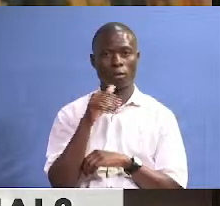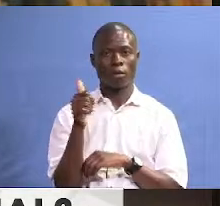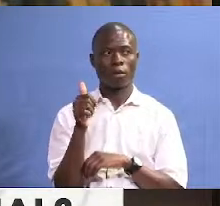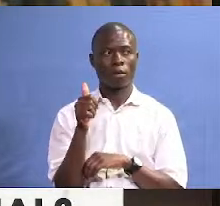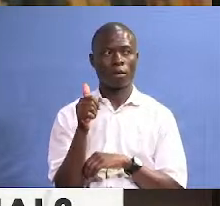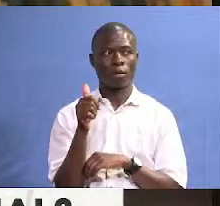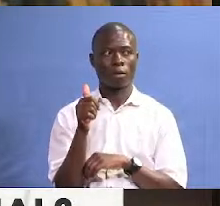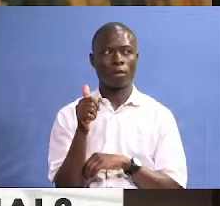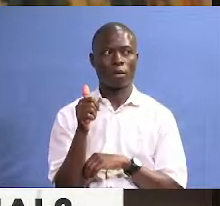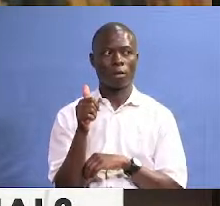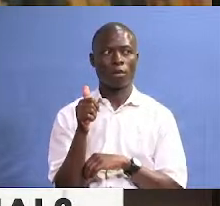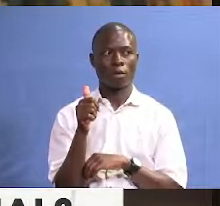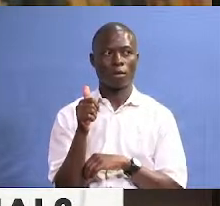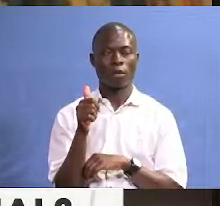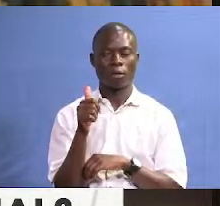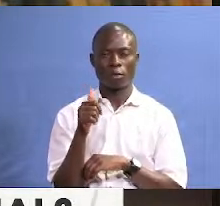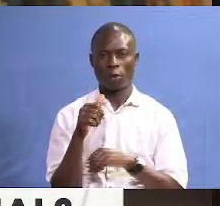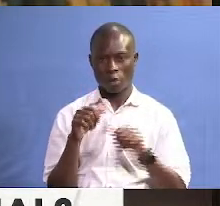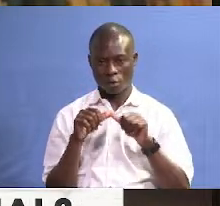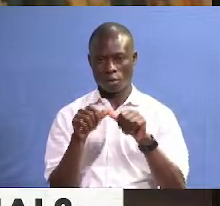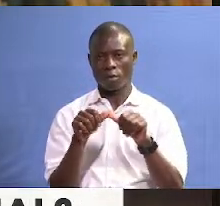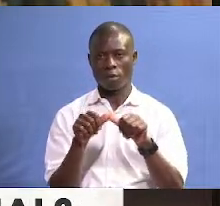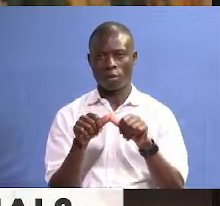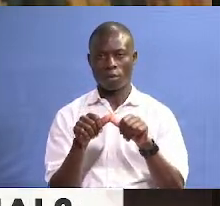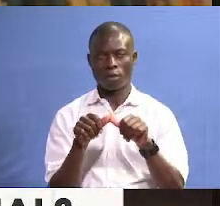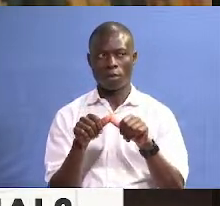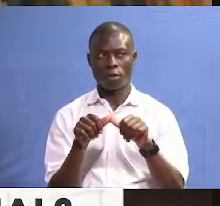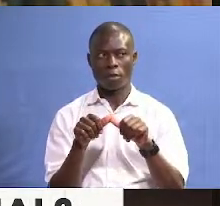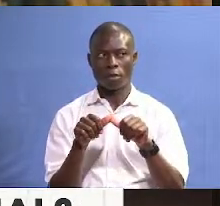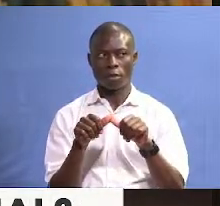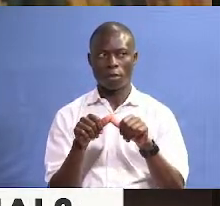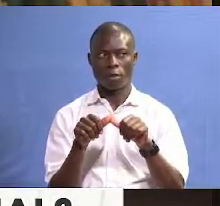Yes, sir. Proceed, Wakili.